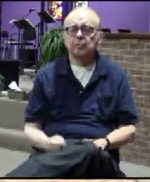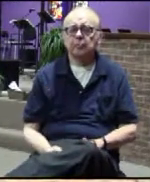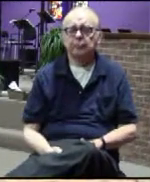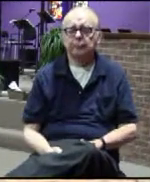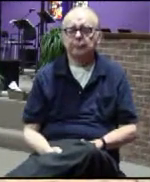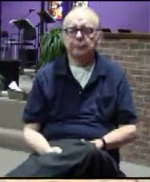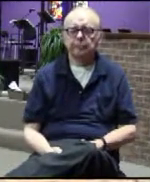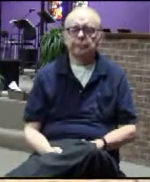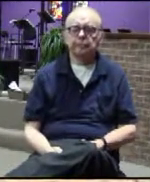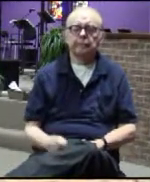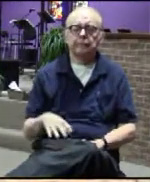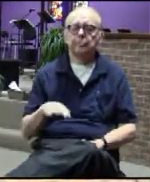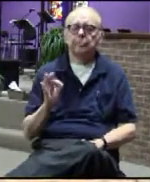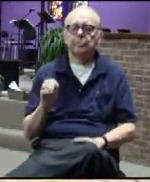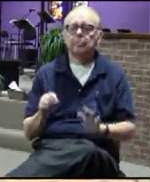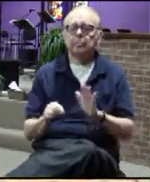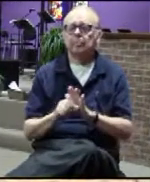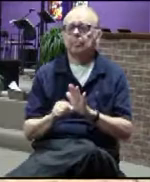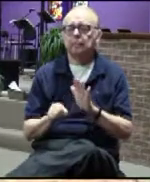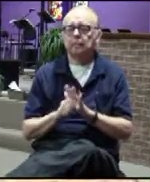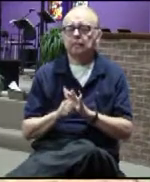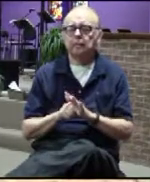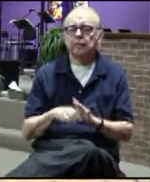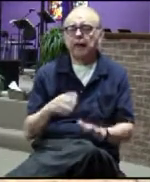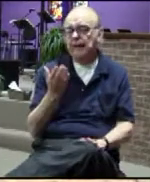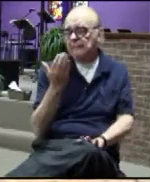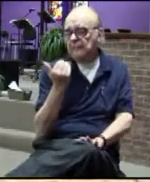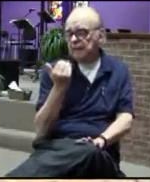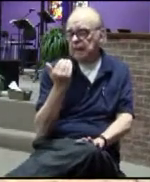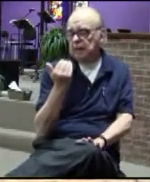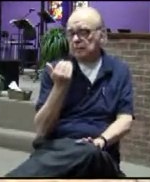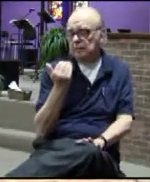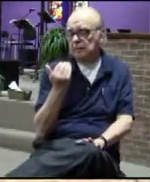And it's found in verse number. 15.